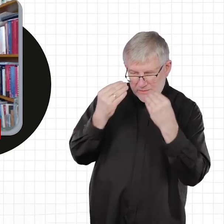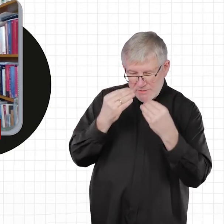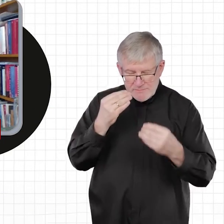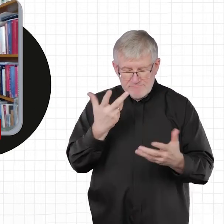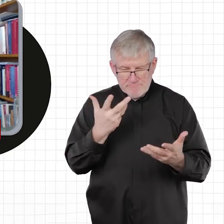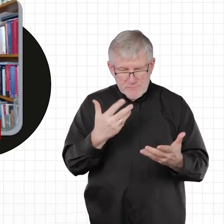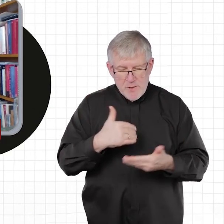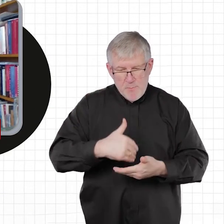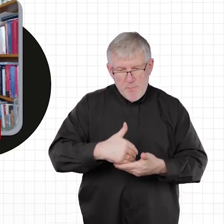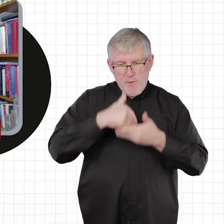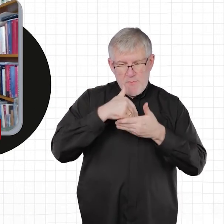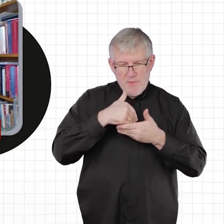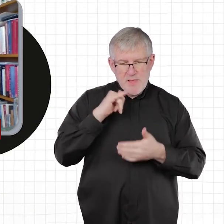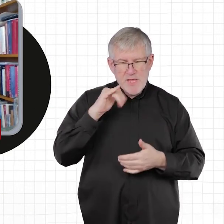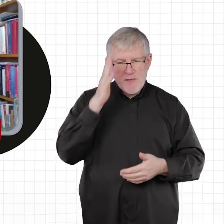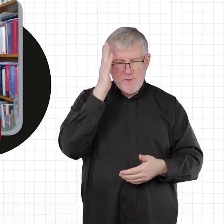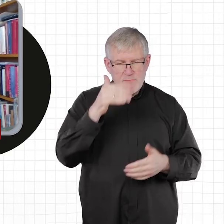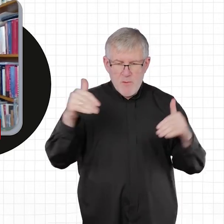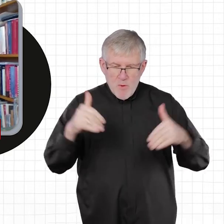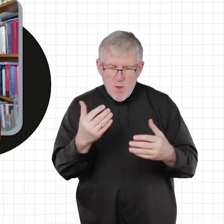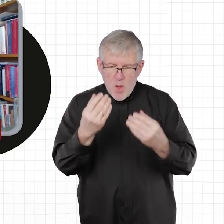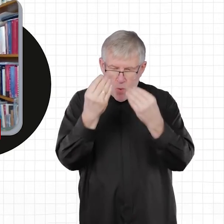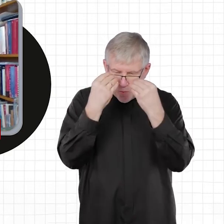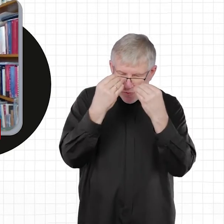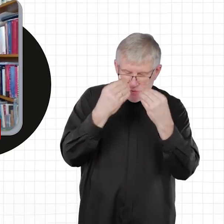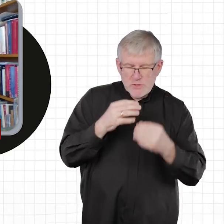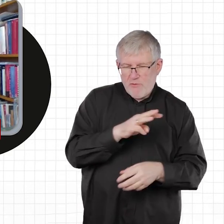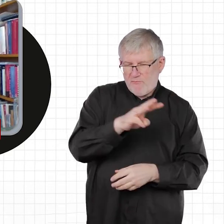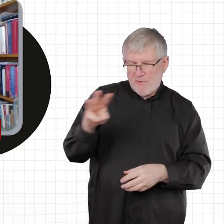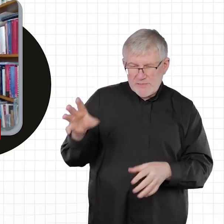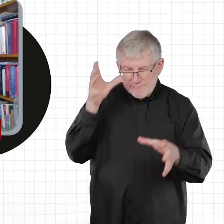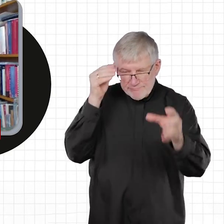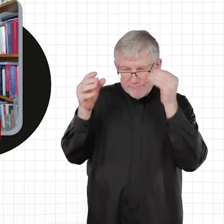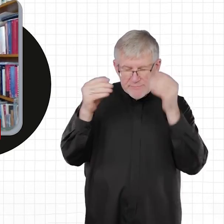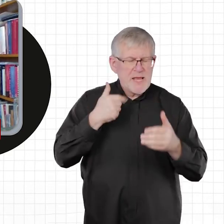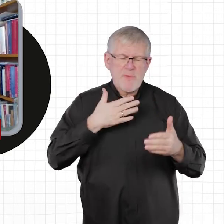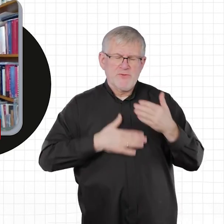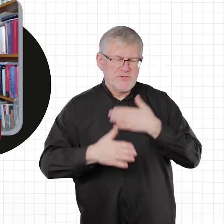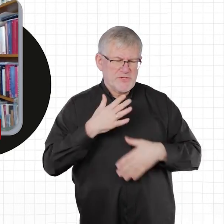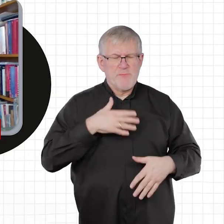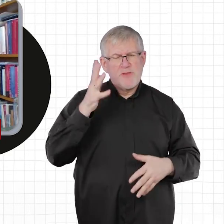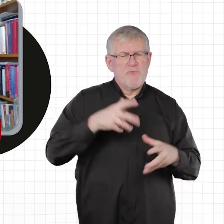Okay, so at the end of our discussion, I might say,